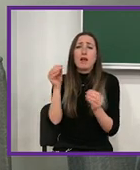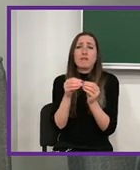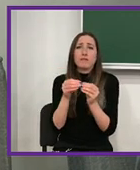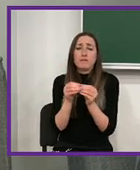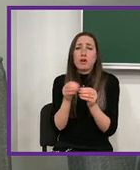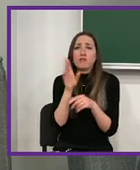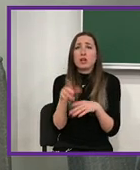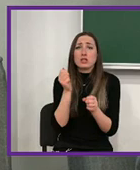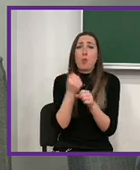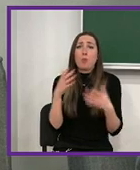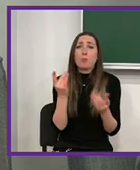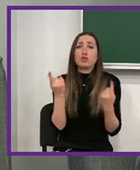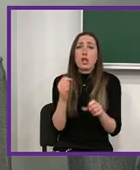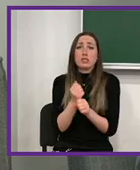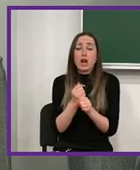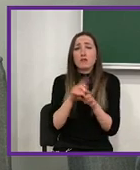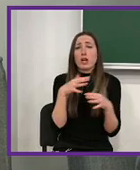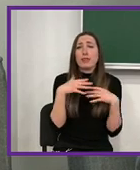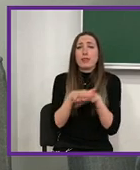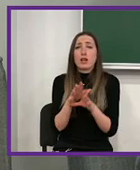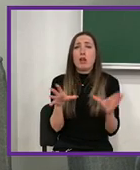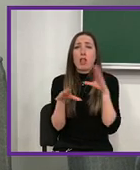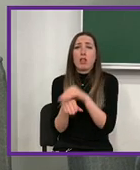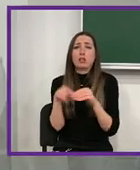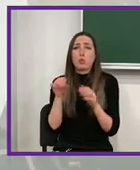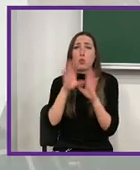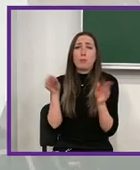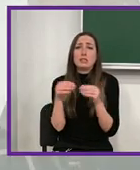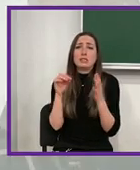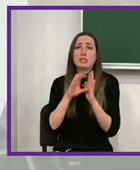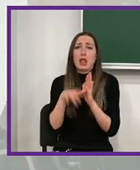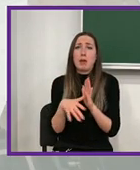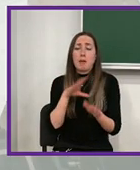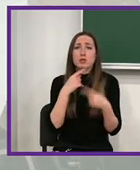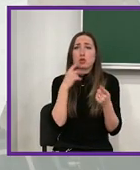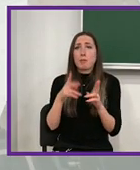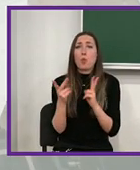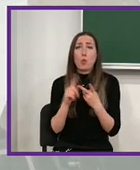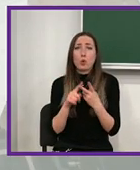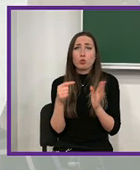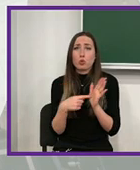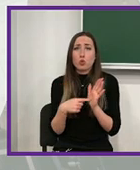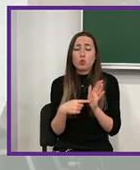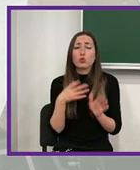under. And when it comes to the second point on identifying human rights impacts,